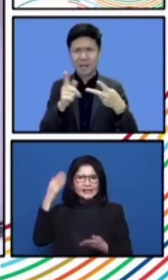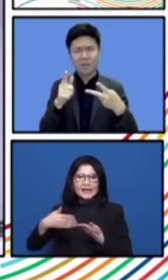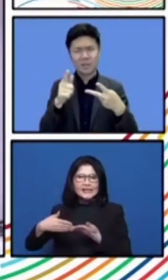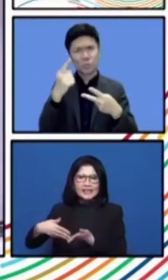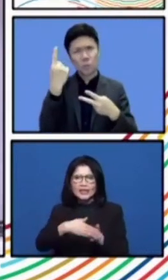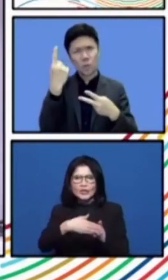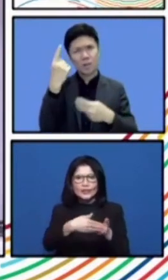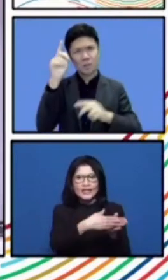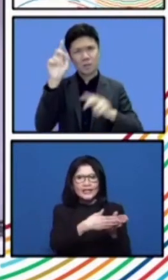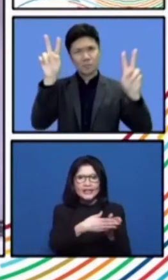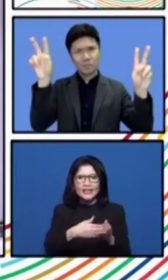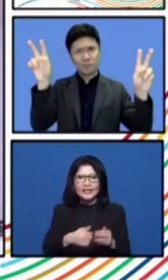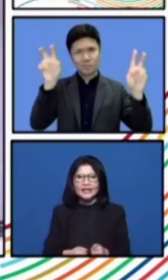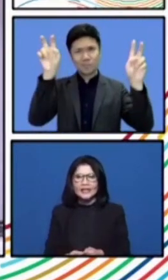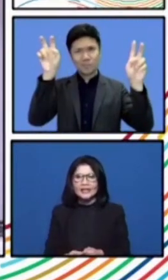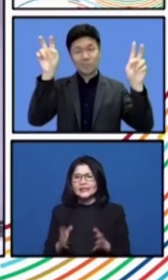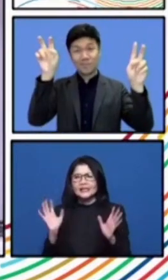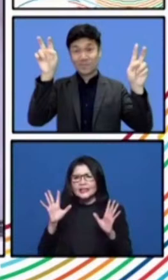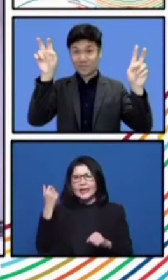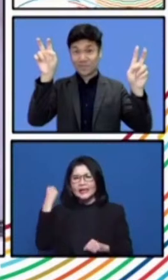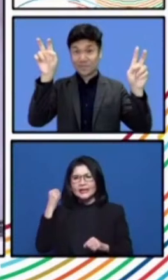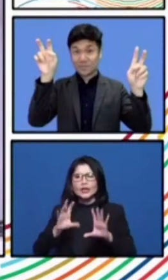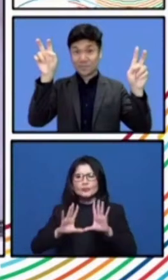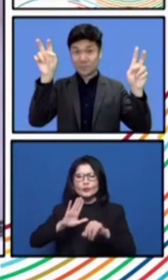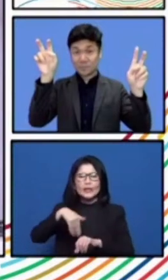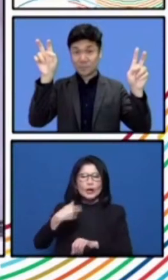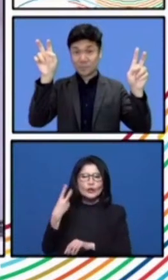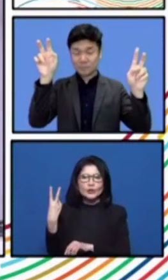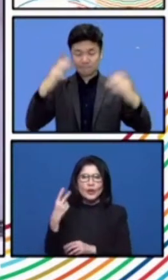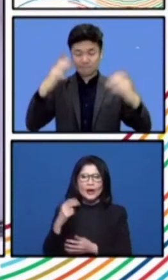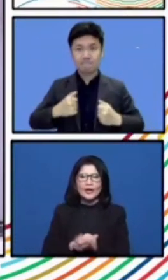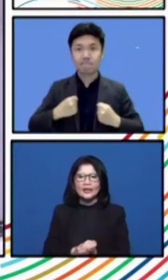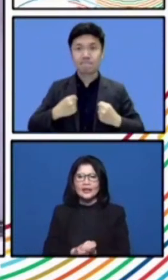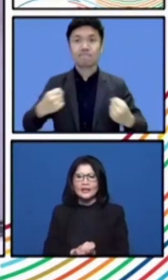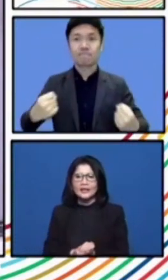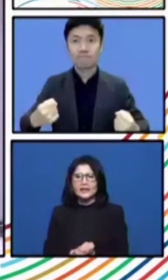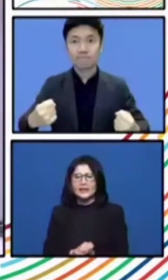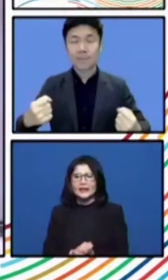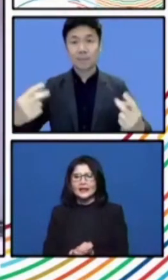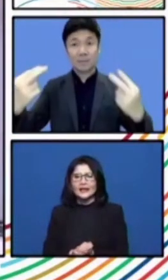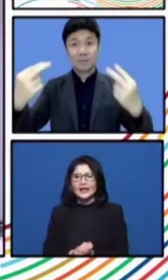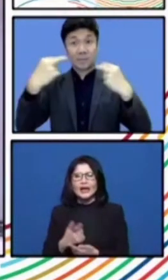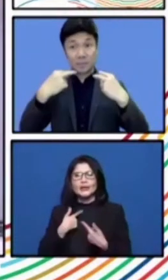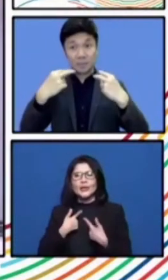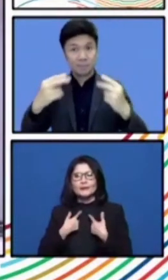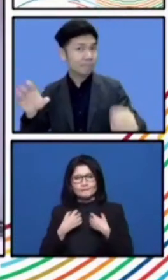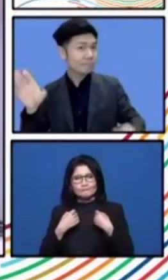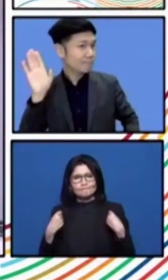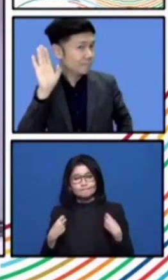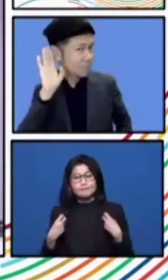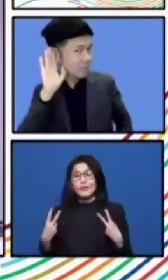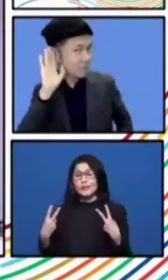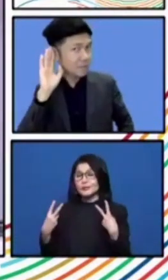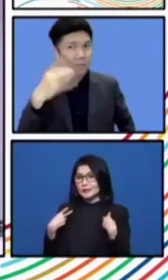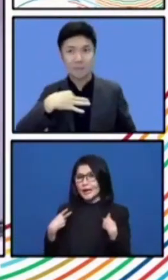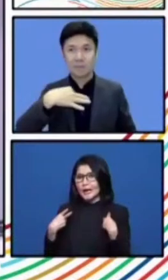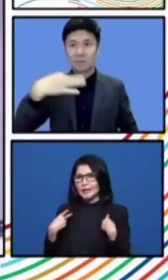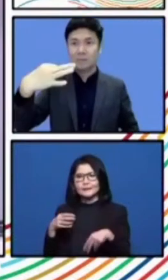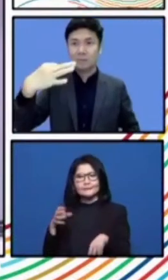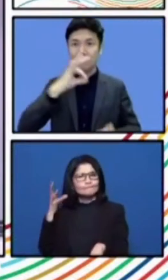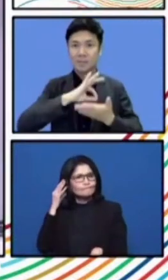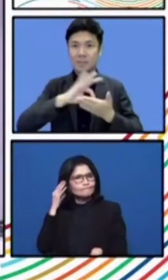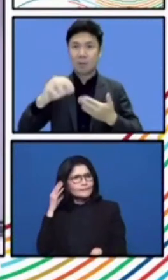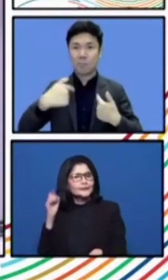about uh to be seen to be heard and to be counted and I think that that